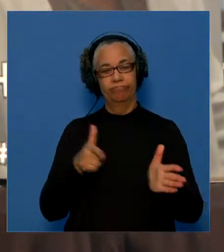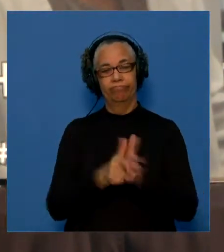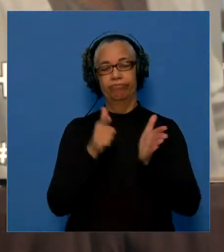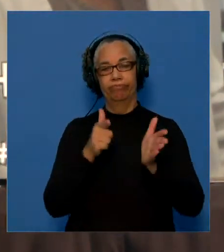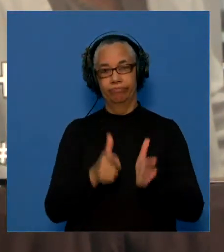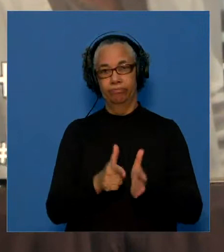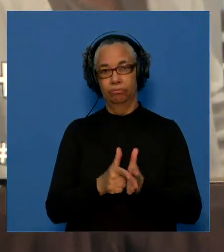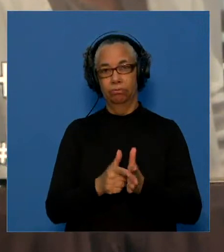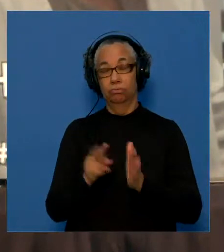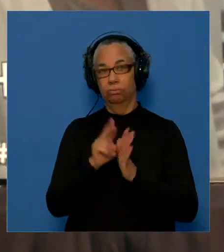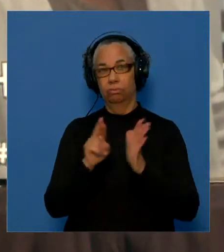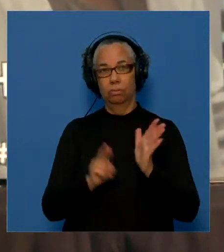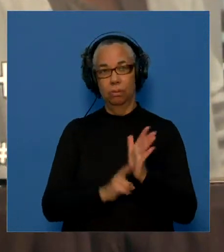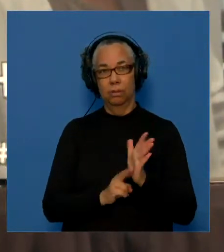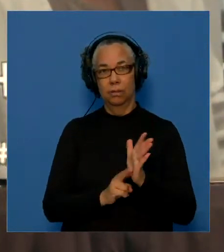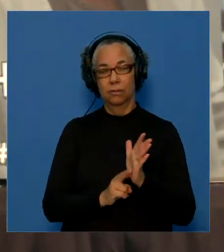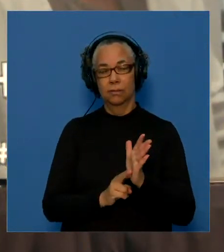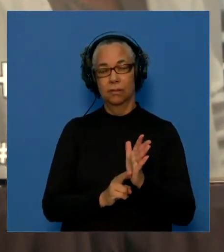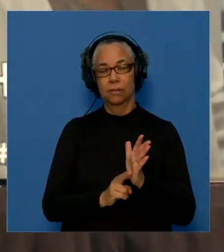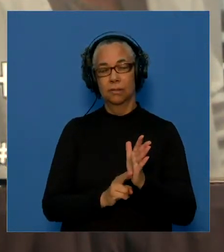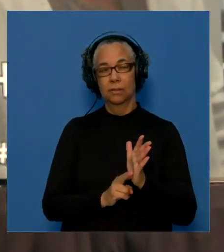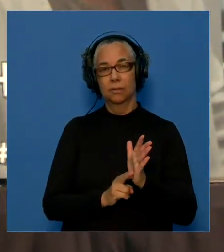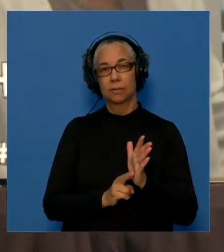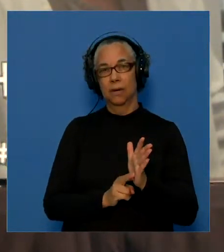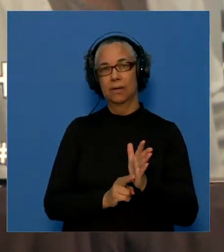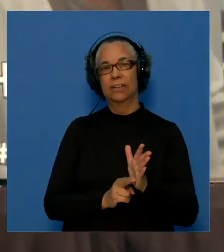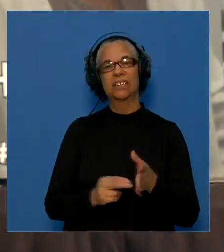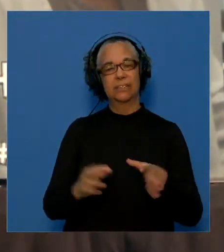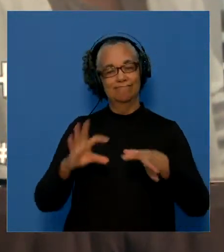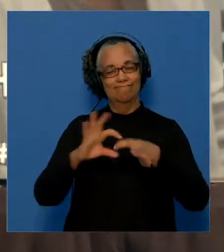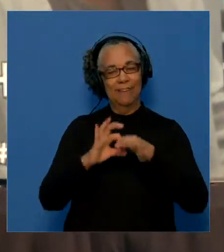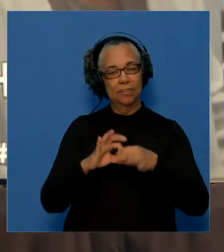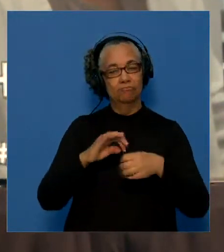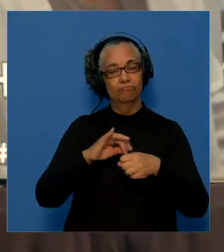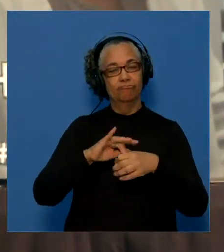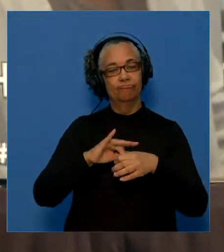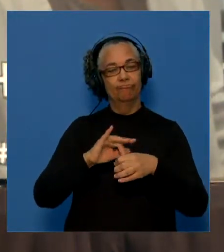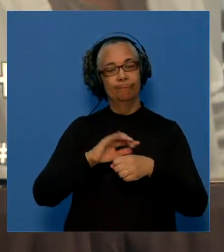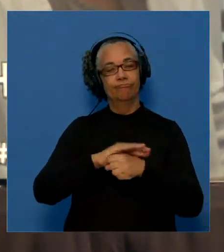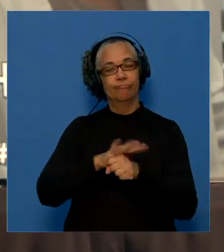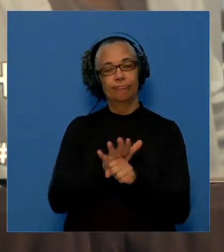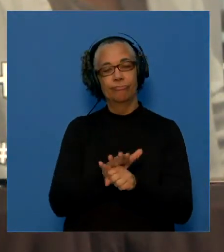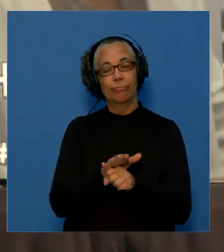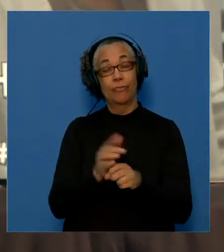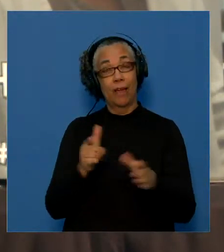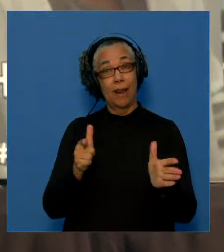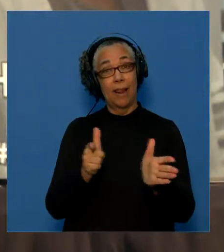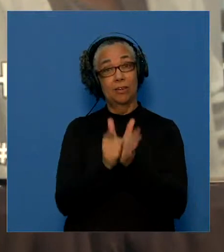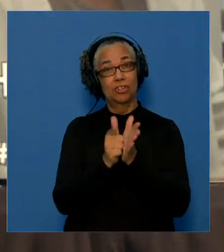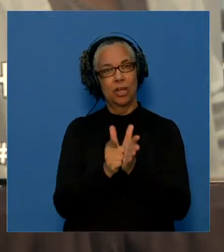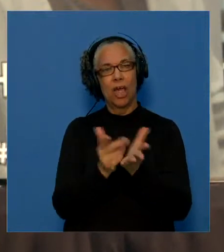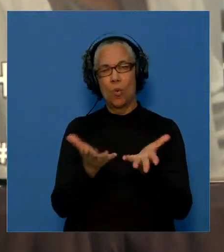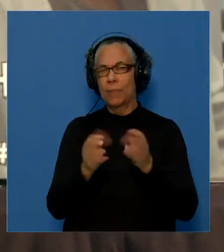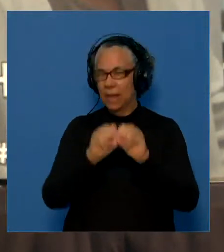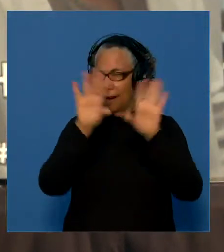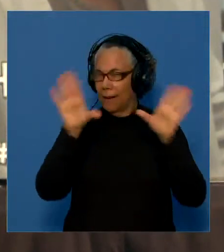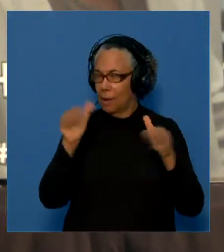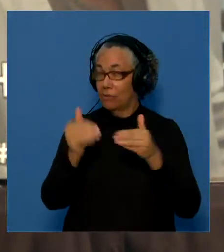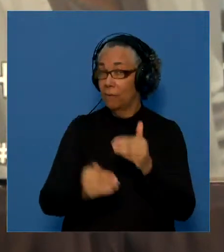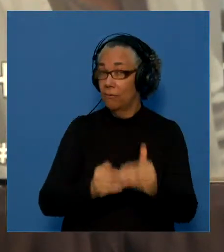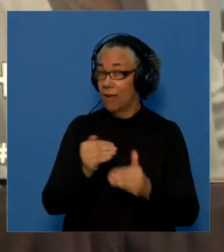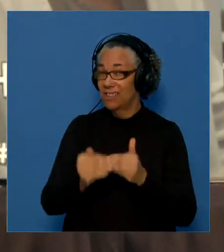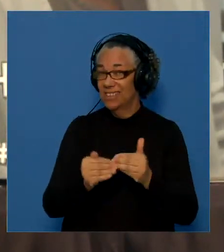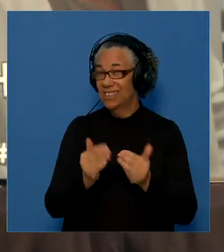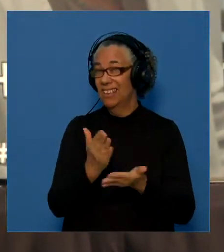of the regulations. As it relates to the COVID-19 violations, I want to be clear about the process, as there's been